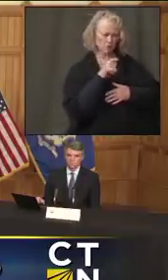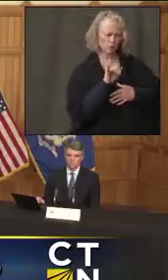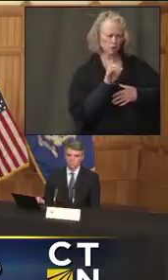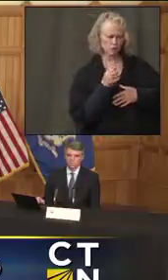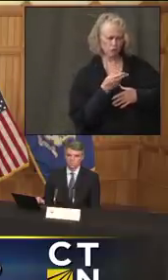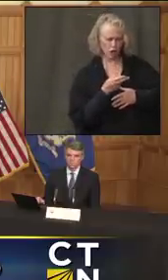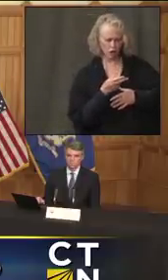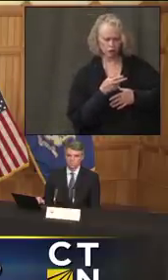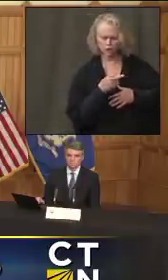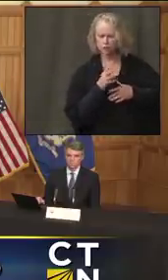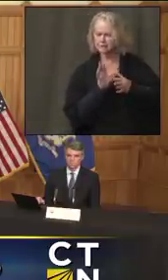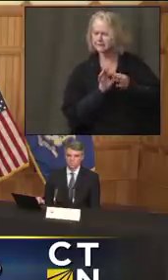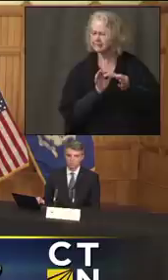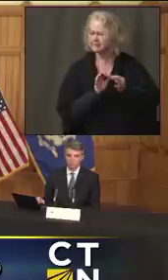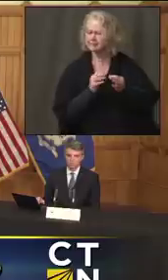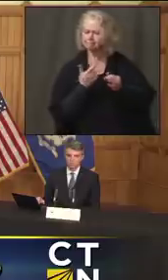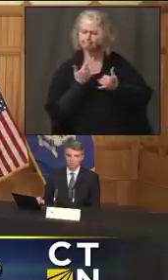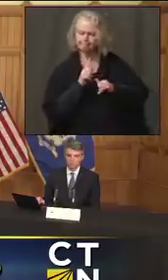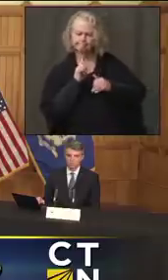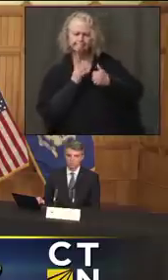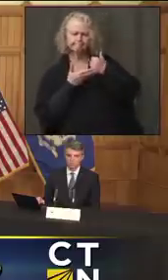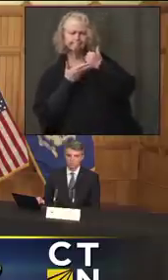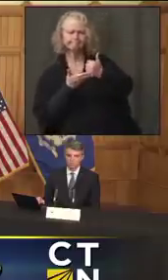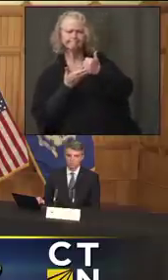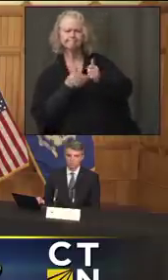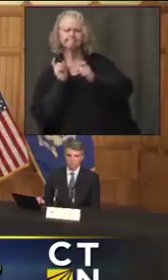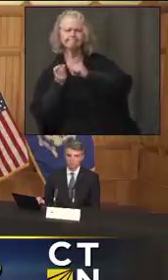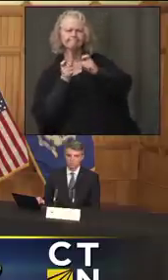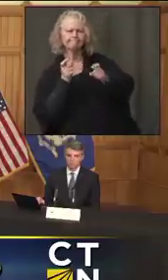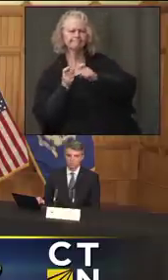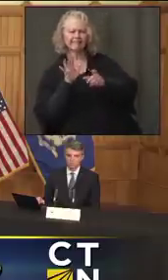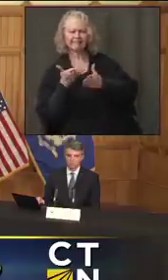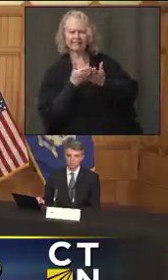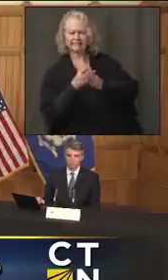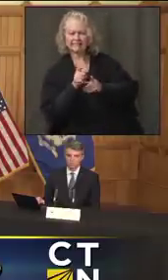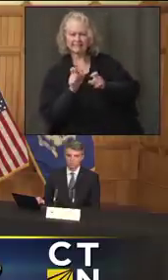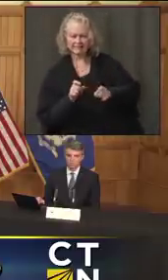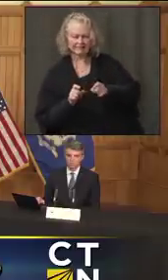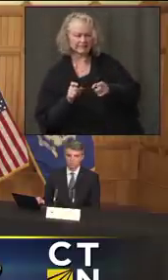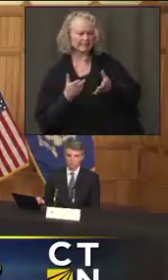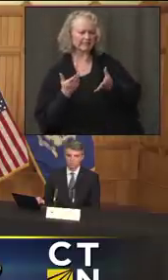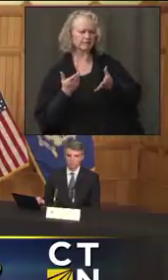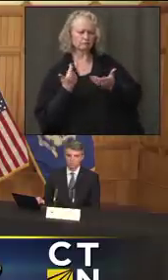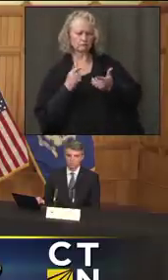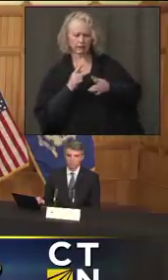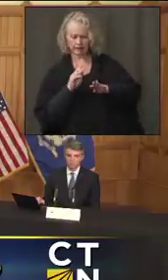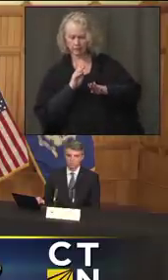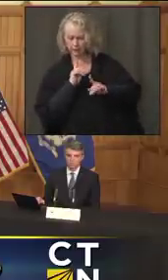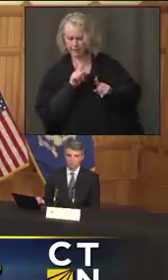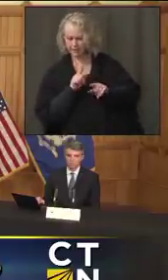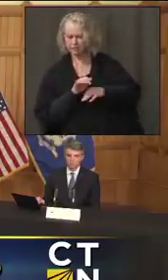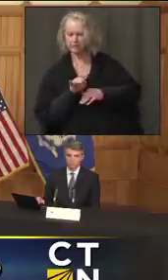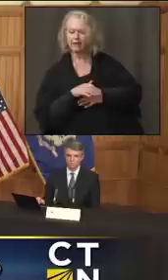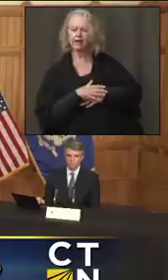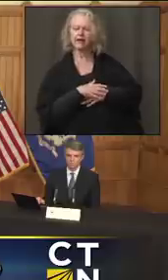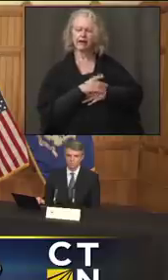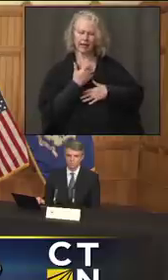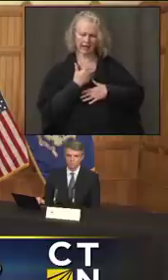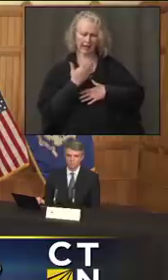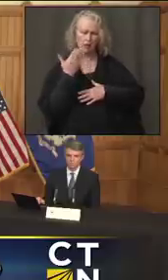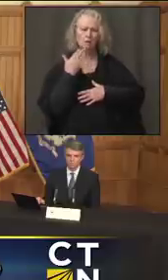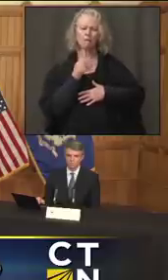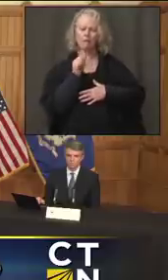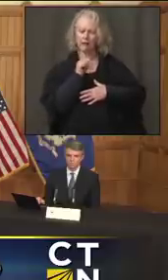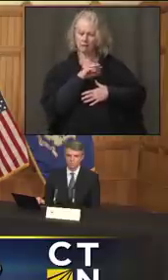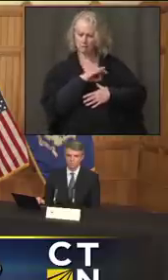mention that they're trying to fulfill dozens of orders every day, wherever the need exists. I know that you got the nonprofits